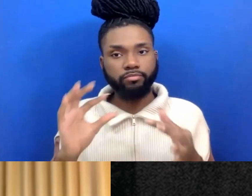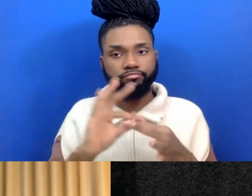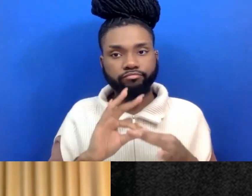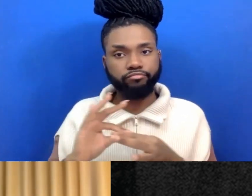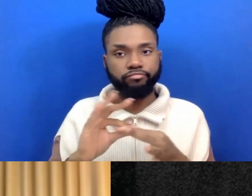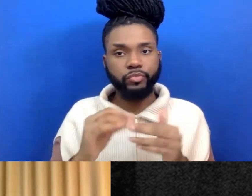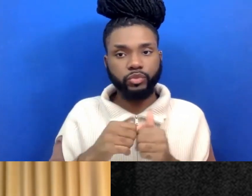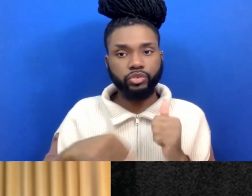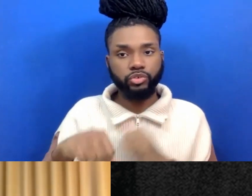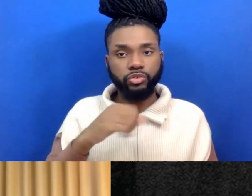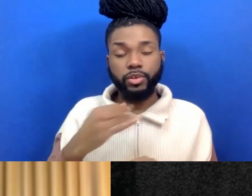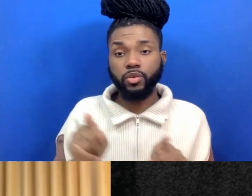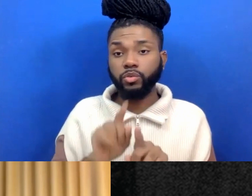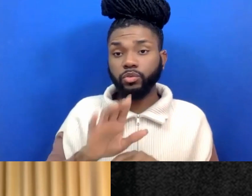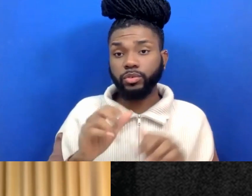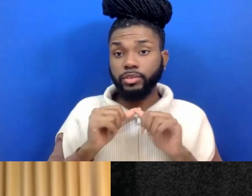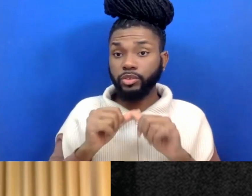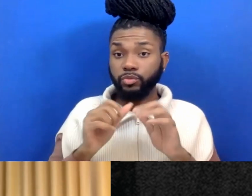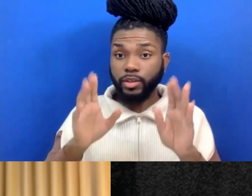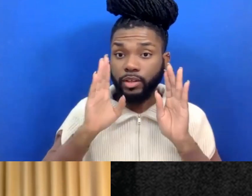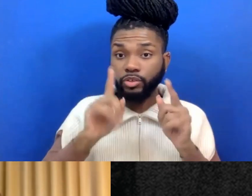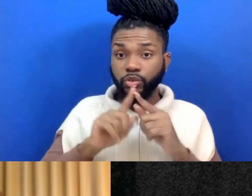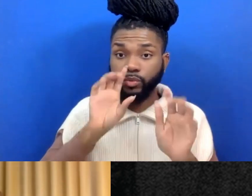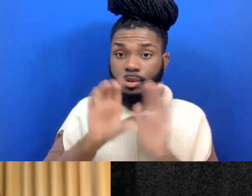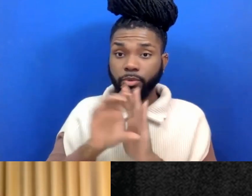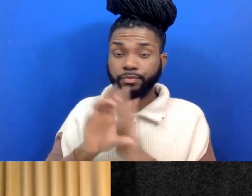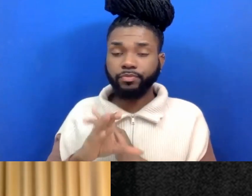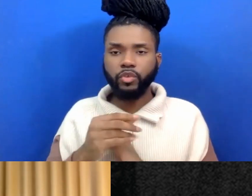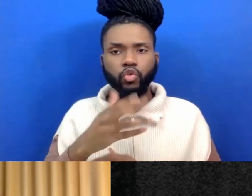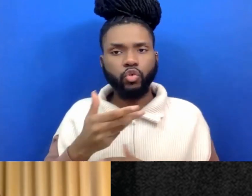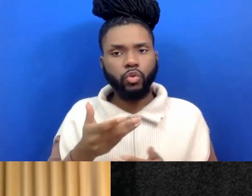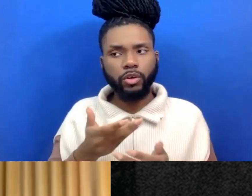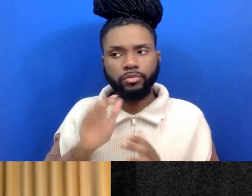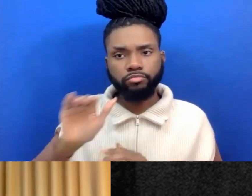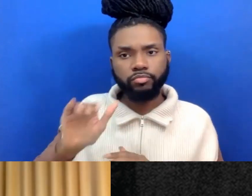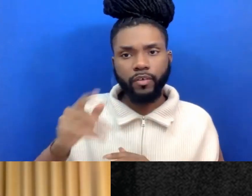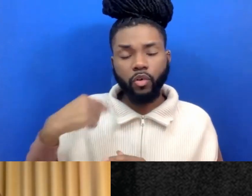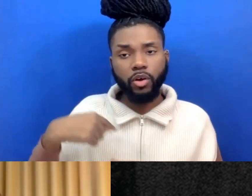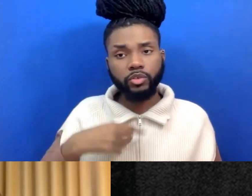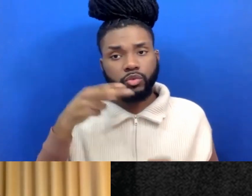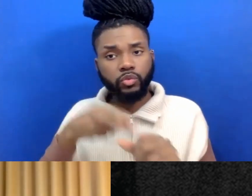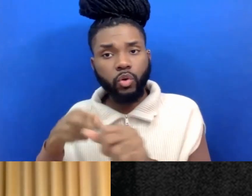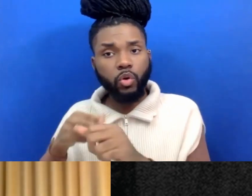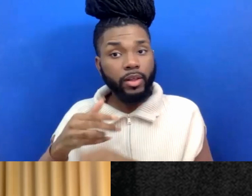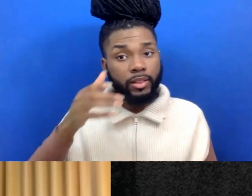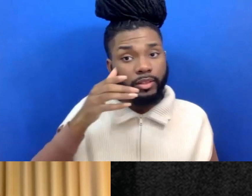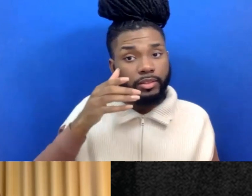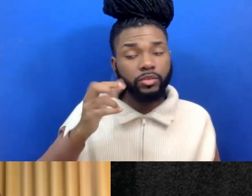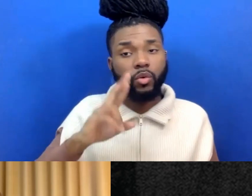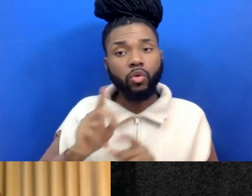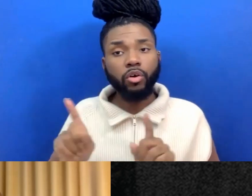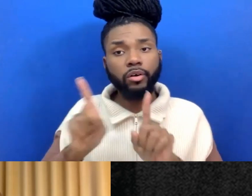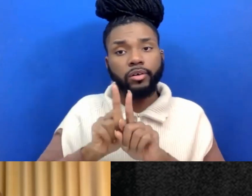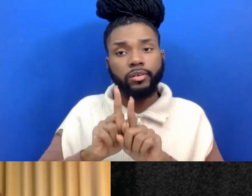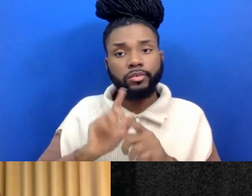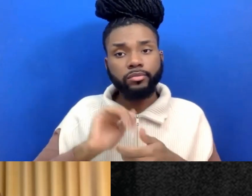continued attention to images, your invitations to join, and your provocations to listen and be with or alongside,